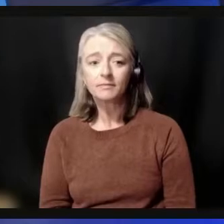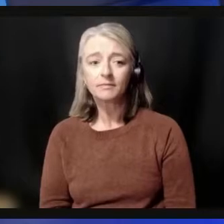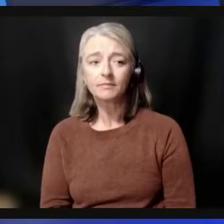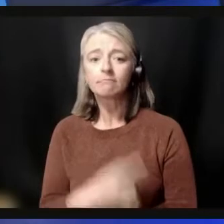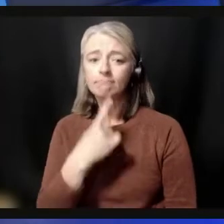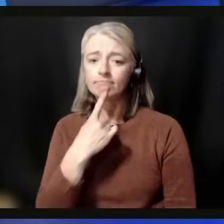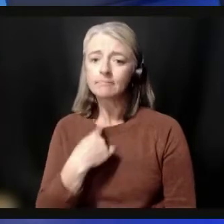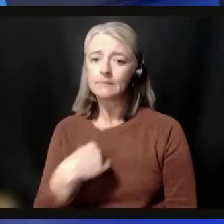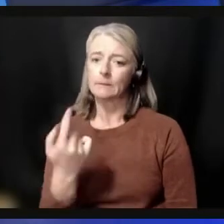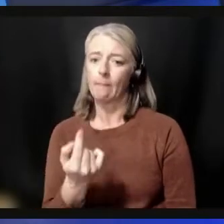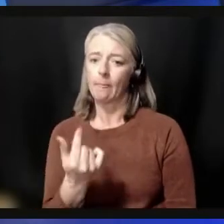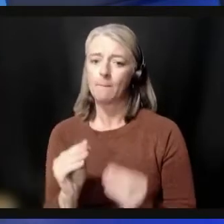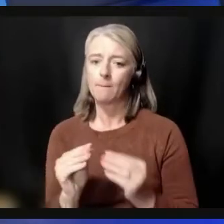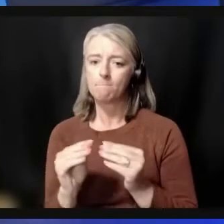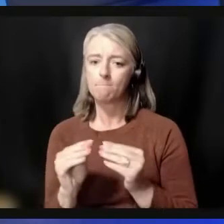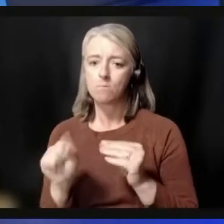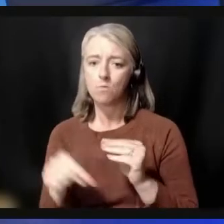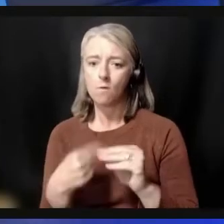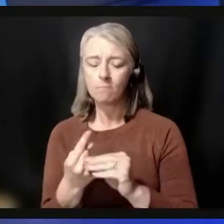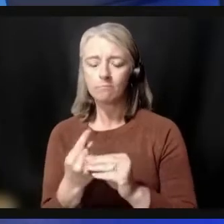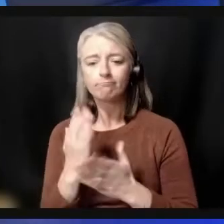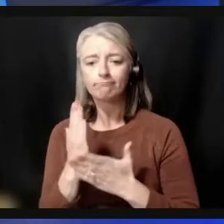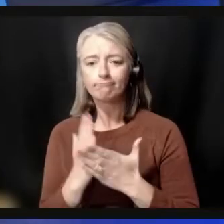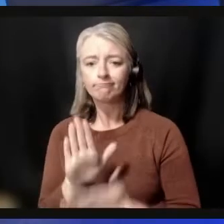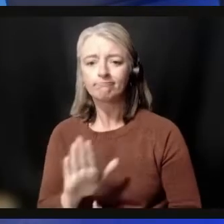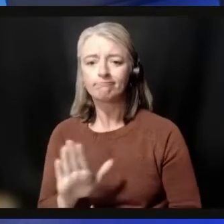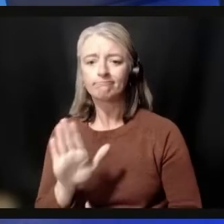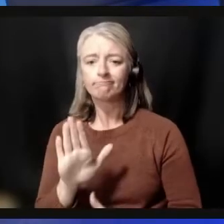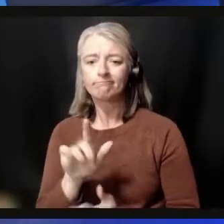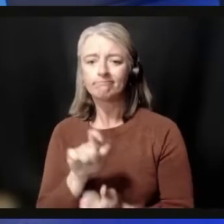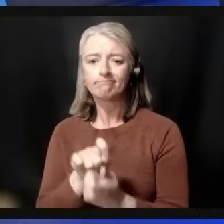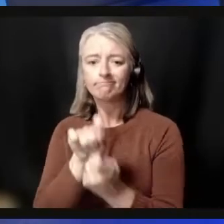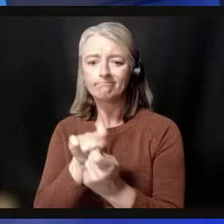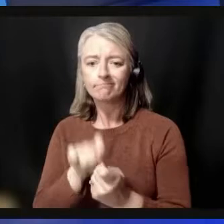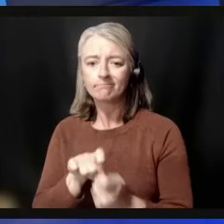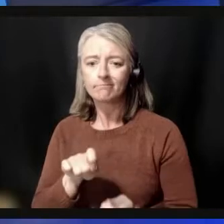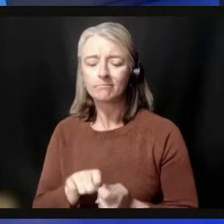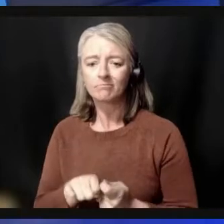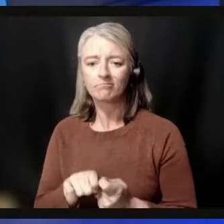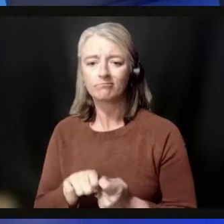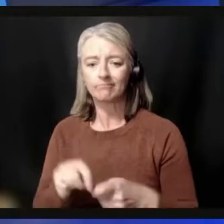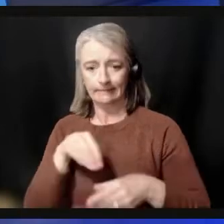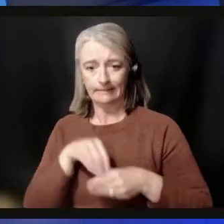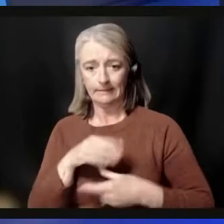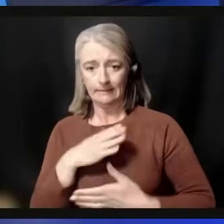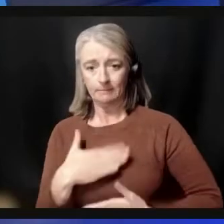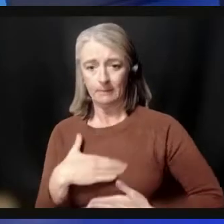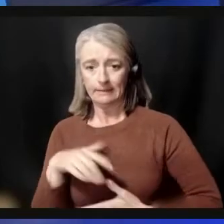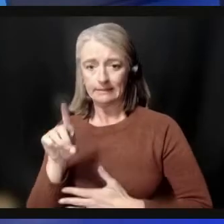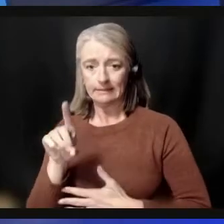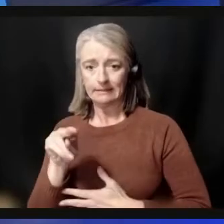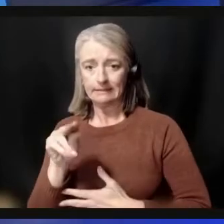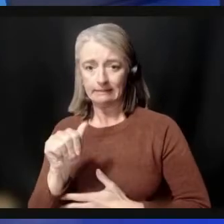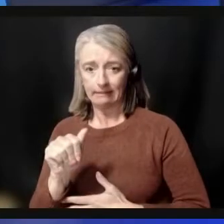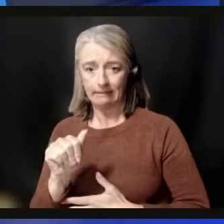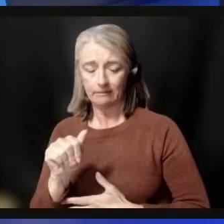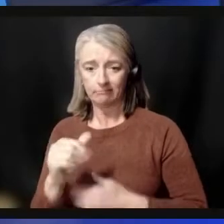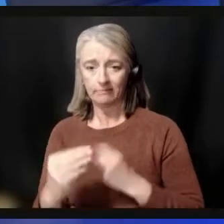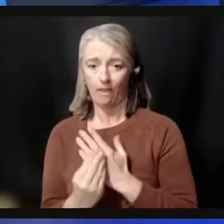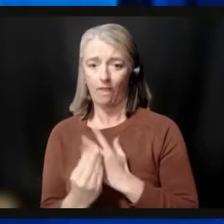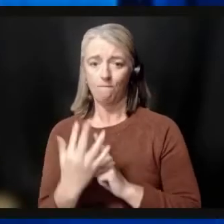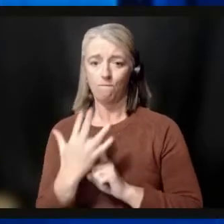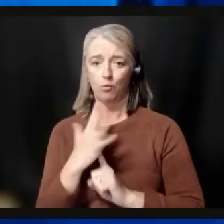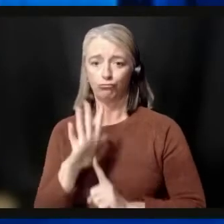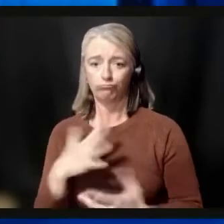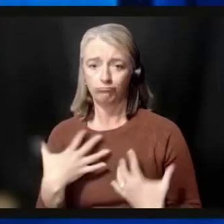about some of these specific mutations and how they can influence your health. So